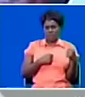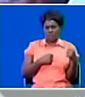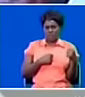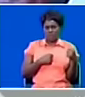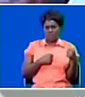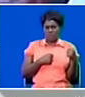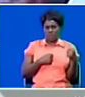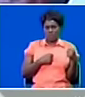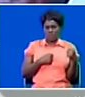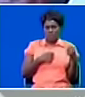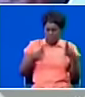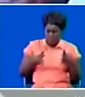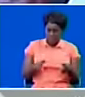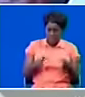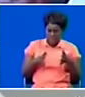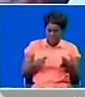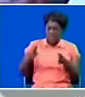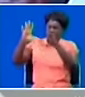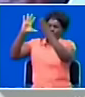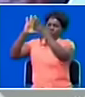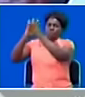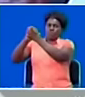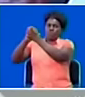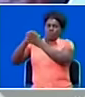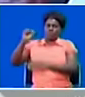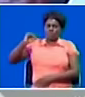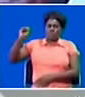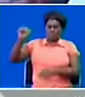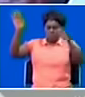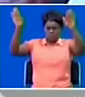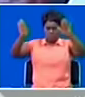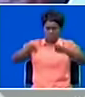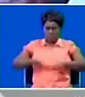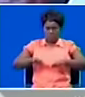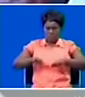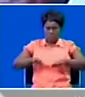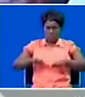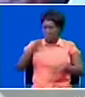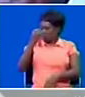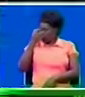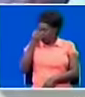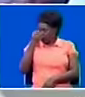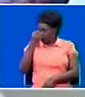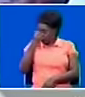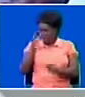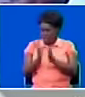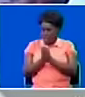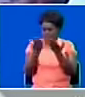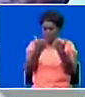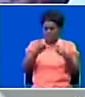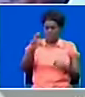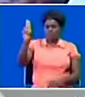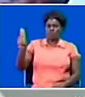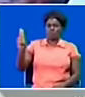weeks from pressure from the Jubilee politicians in the Rift Valley. Deputy President William Ruto and President Uhuru